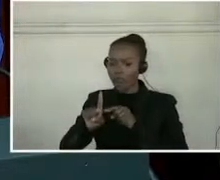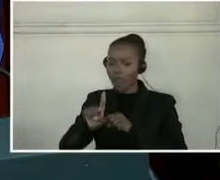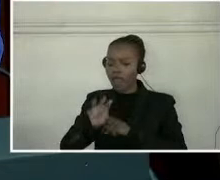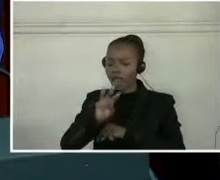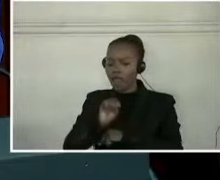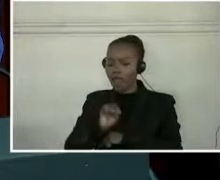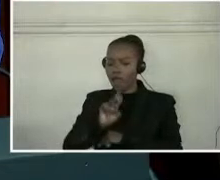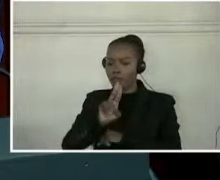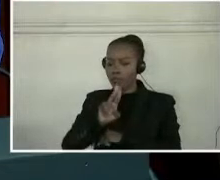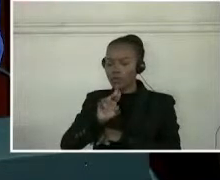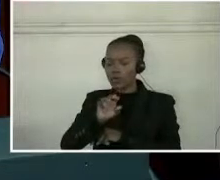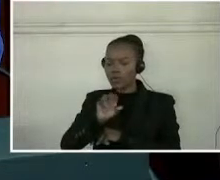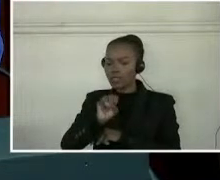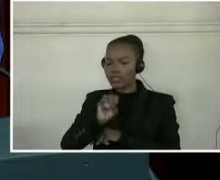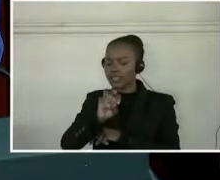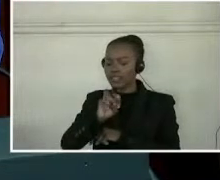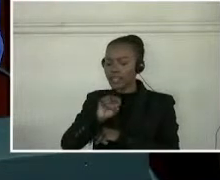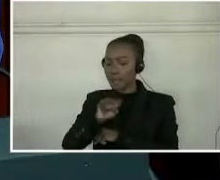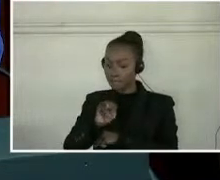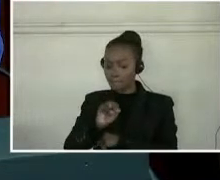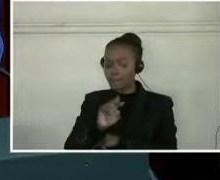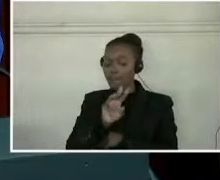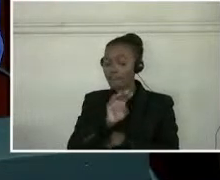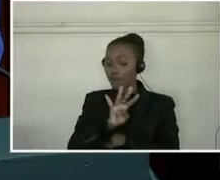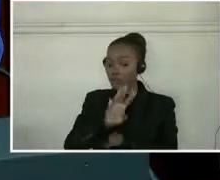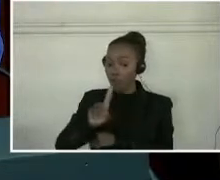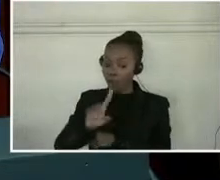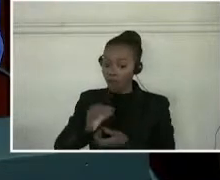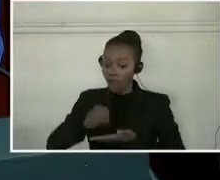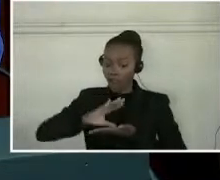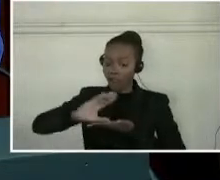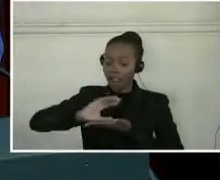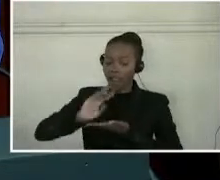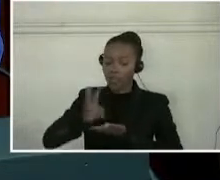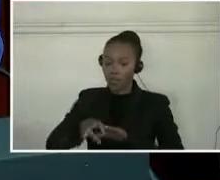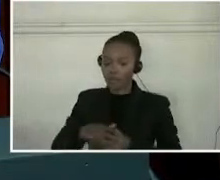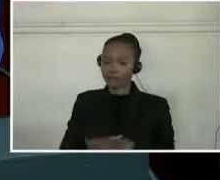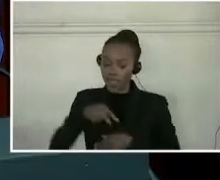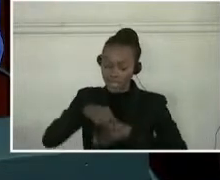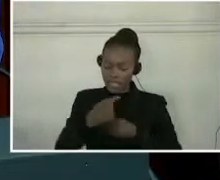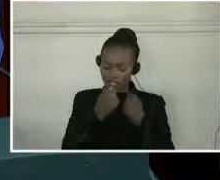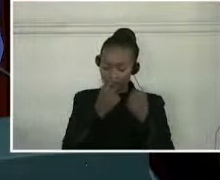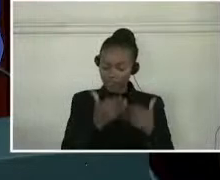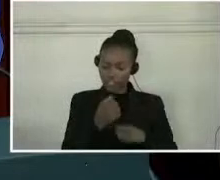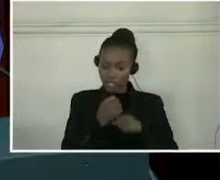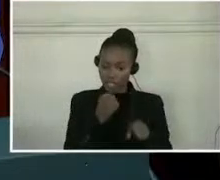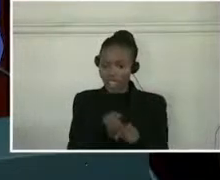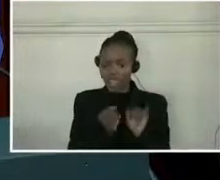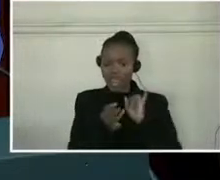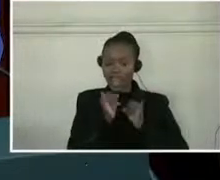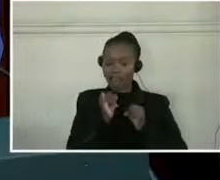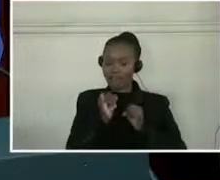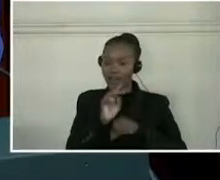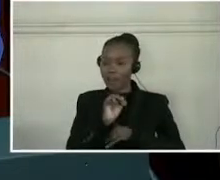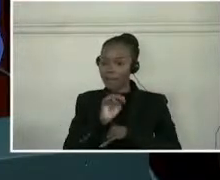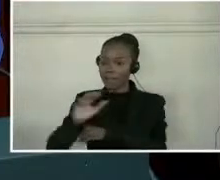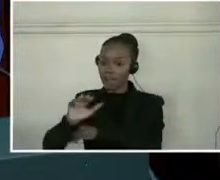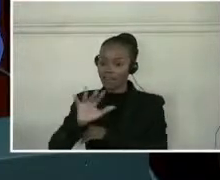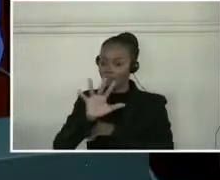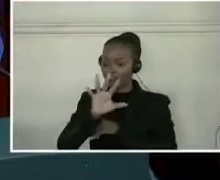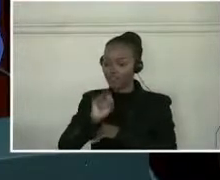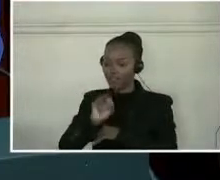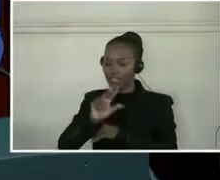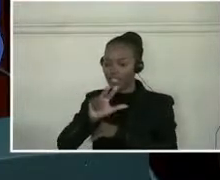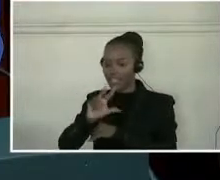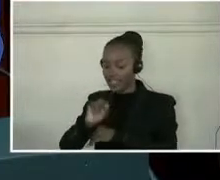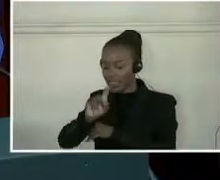this financial year the department will transfer 11 million 530 000 to local municipalities